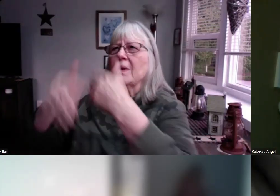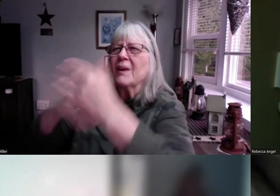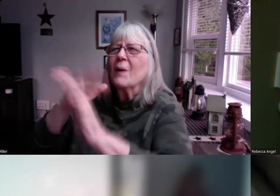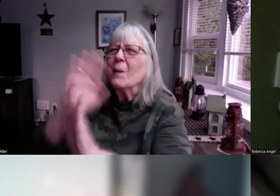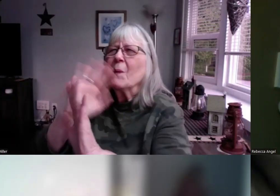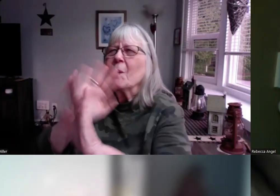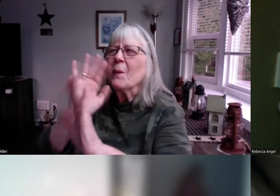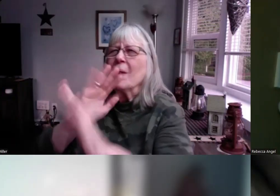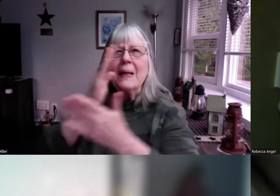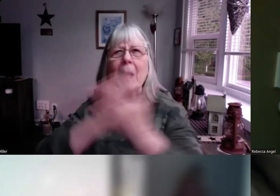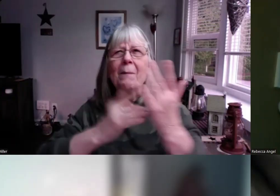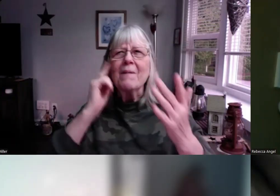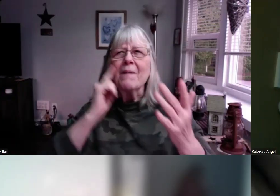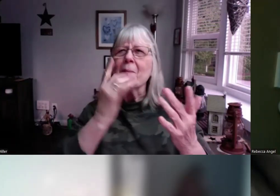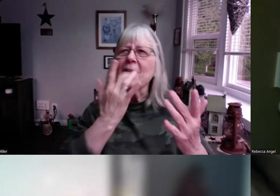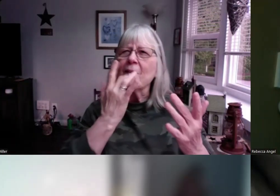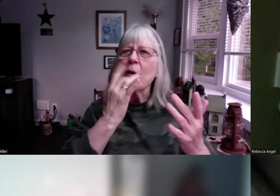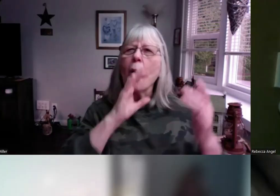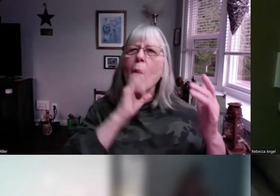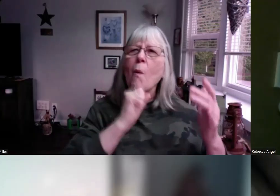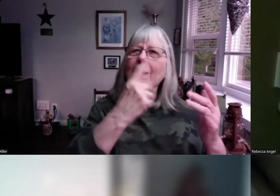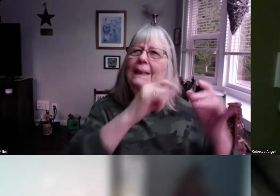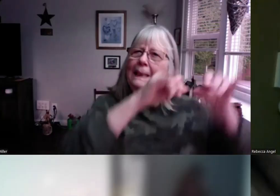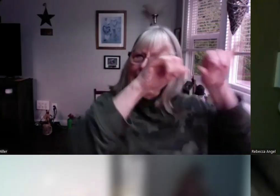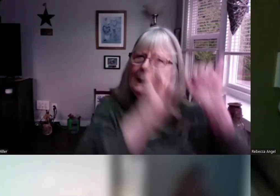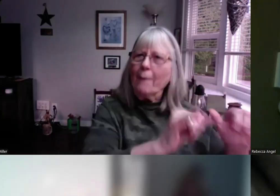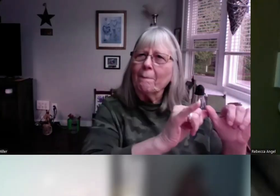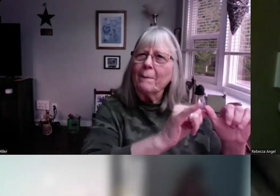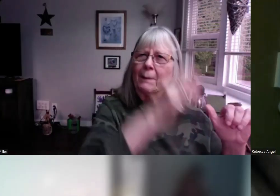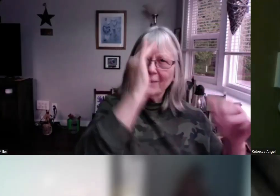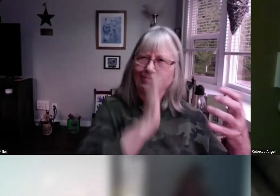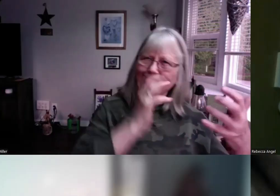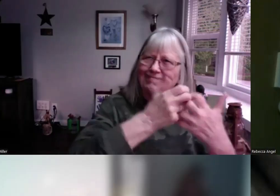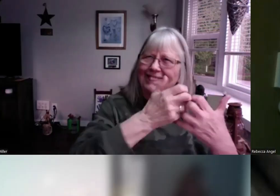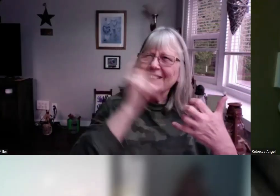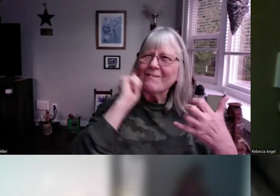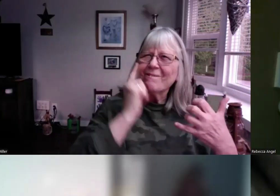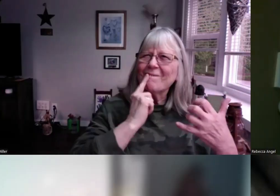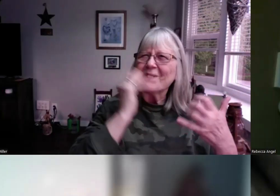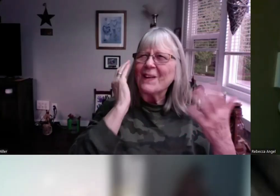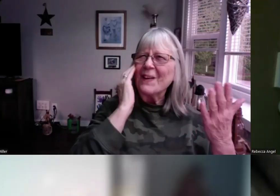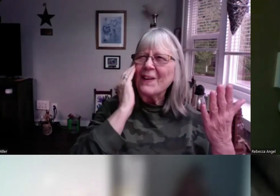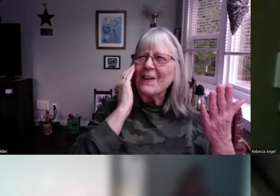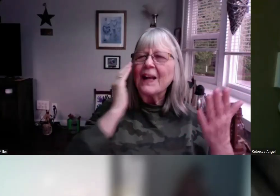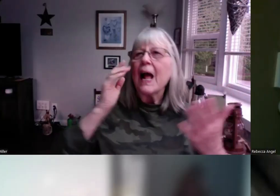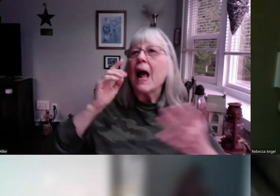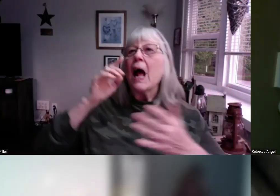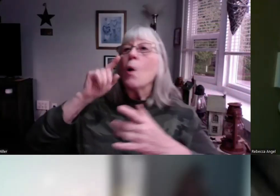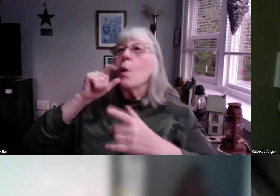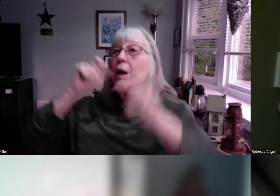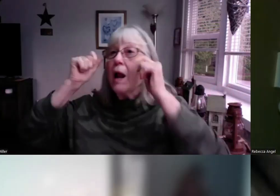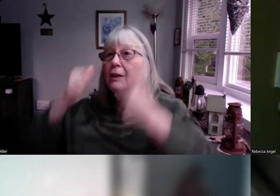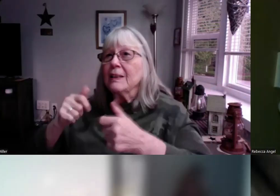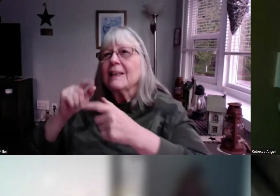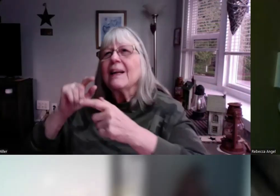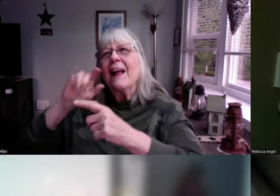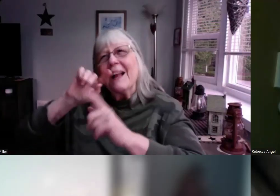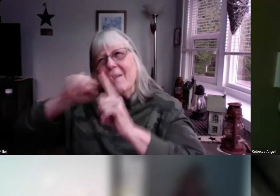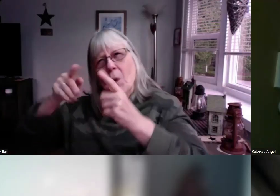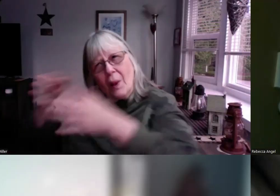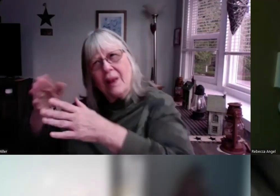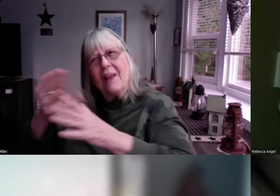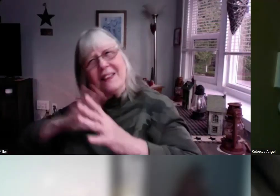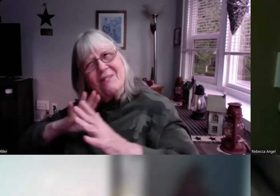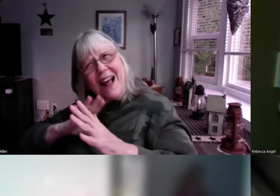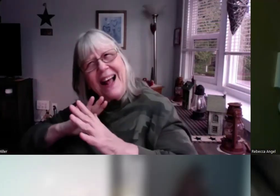seems to be obsolete and they've kind of gone with these new ones. But as an individual, I liked what was before. It really worked well with myself being